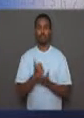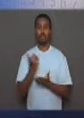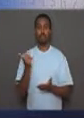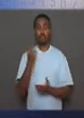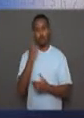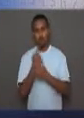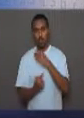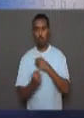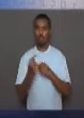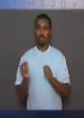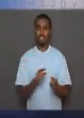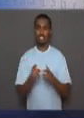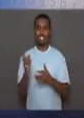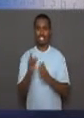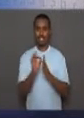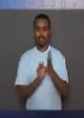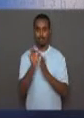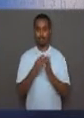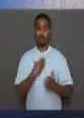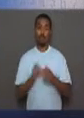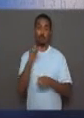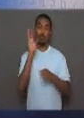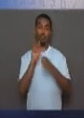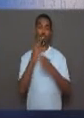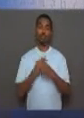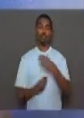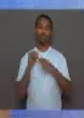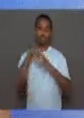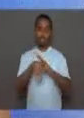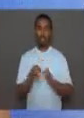only be as long as the number of members in your group.